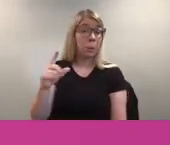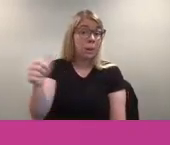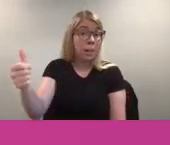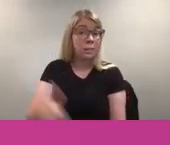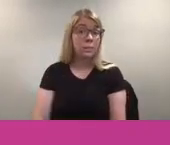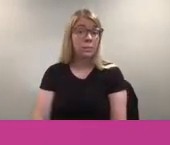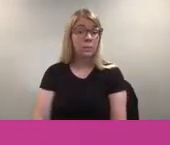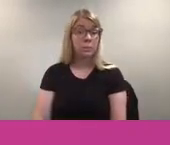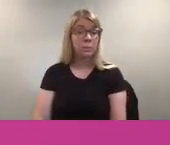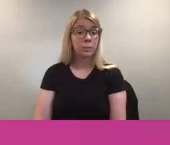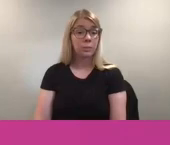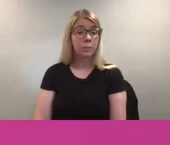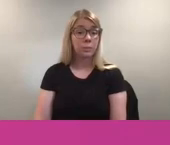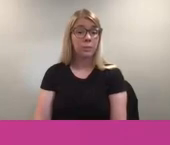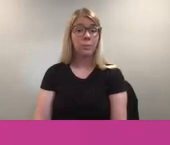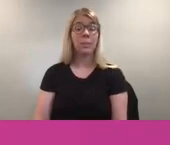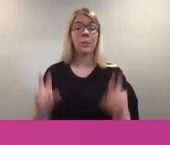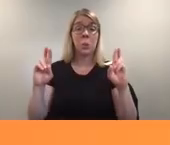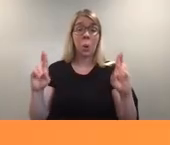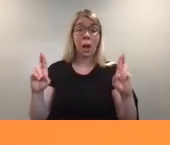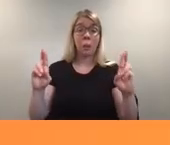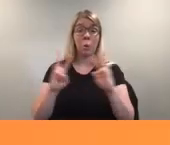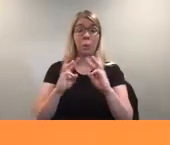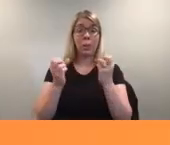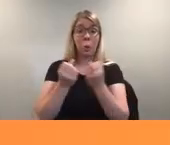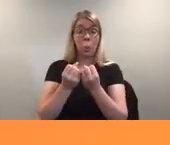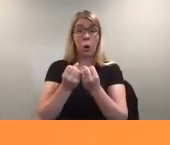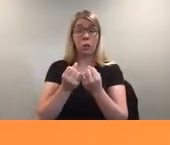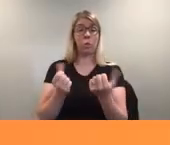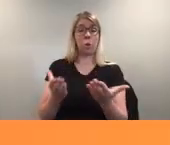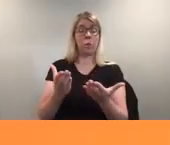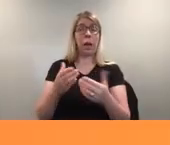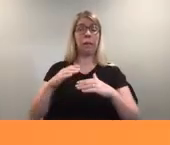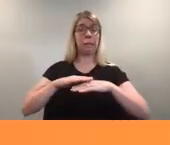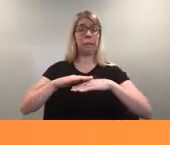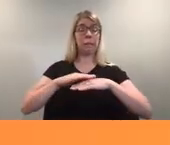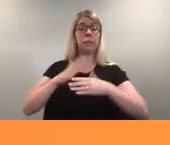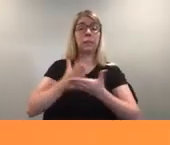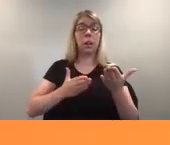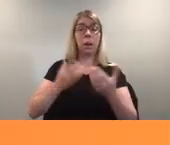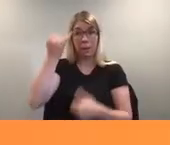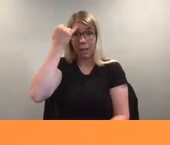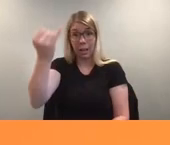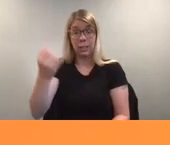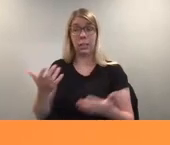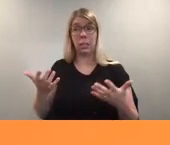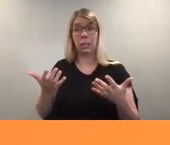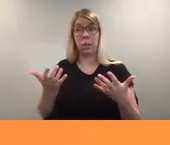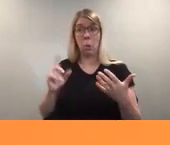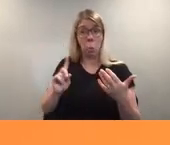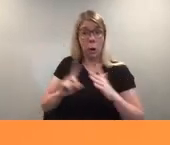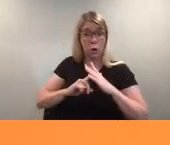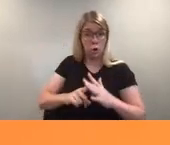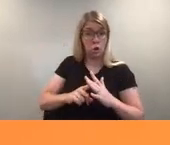Okay, well, hopefully the workshop gave you at least some ideas for, okay, this is maybe a starting